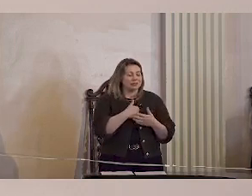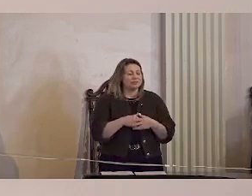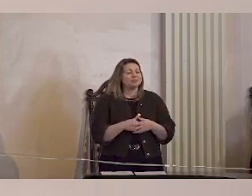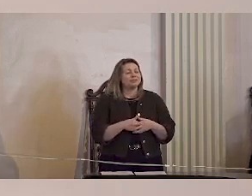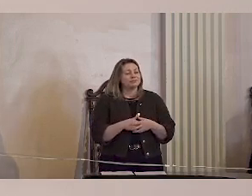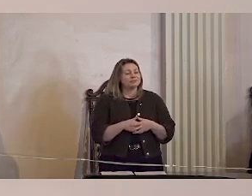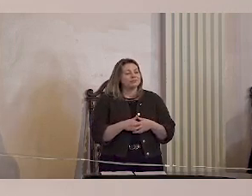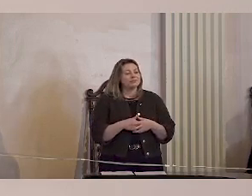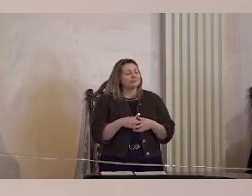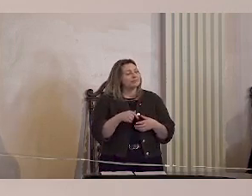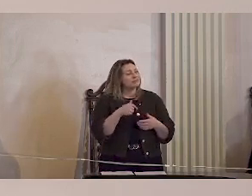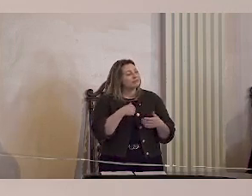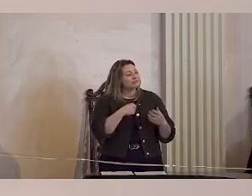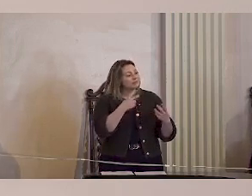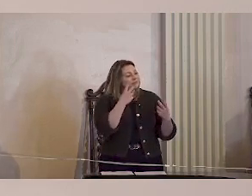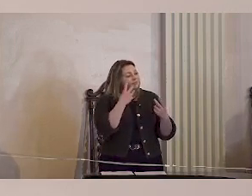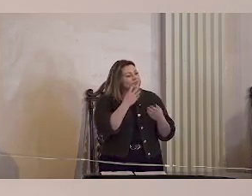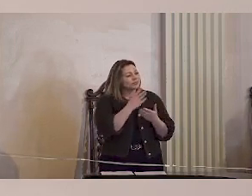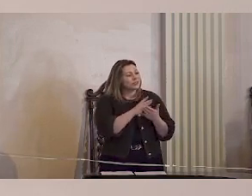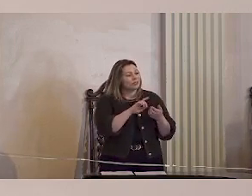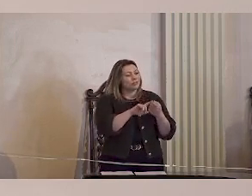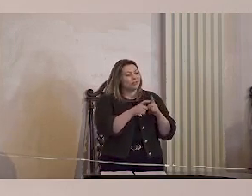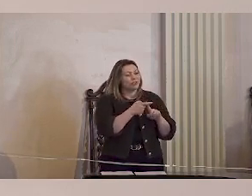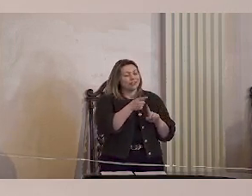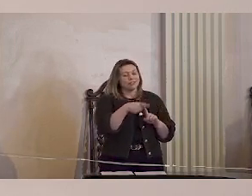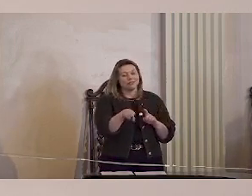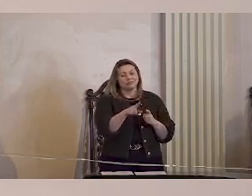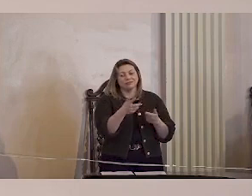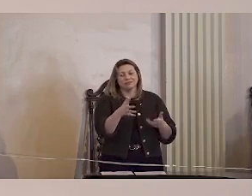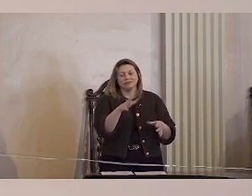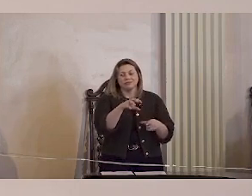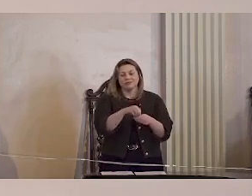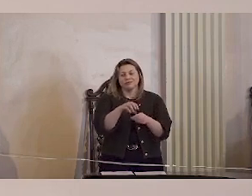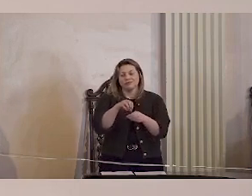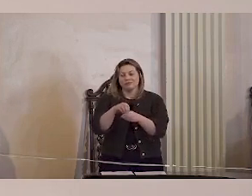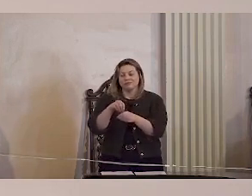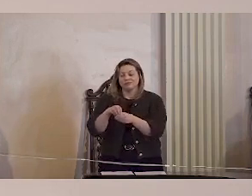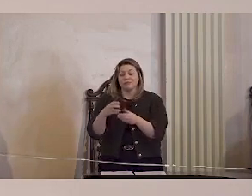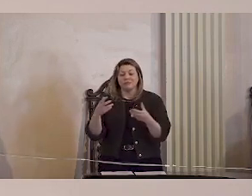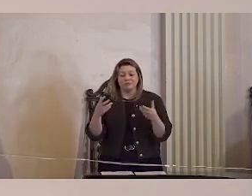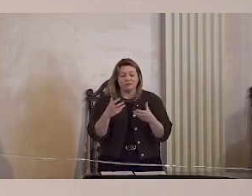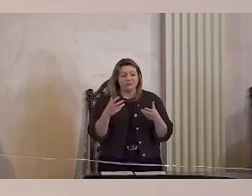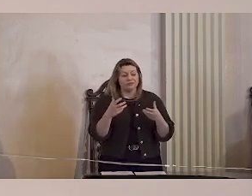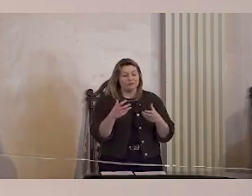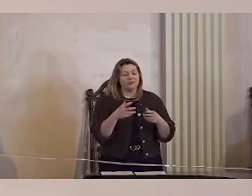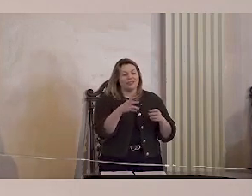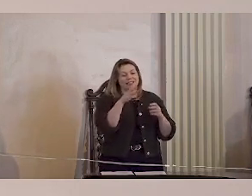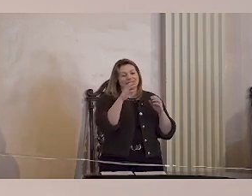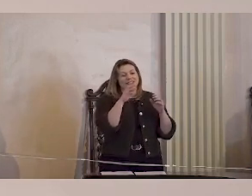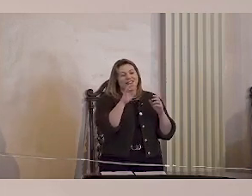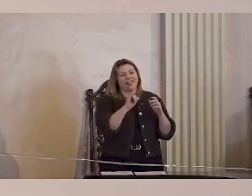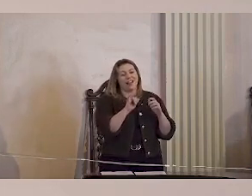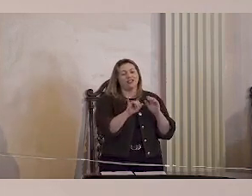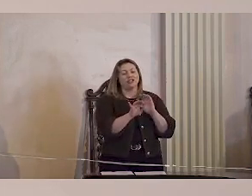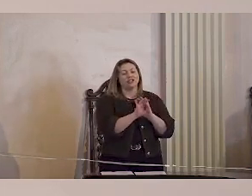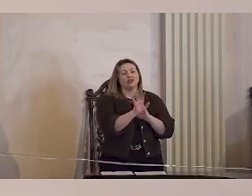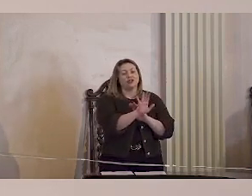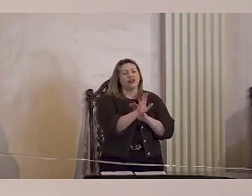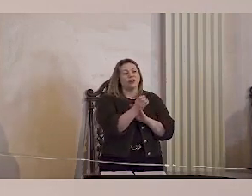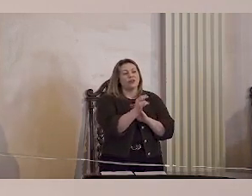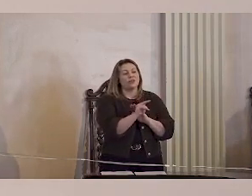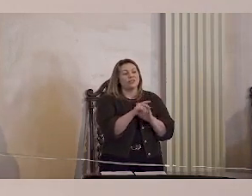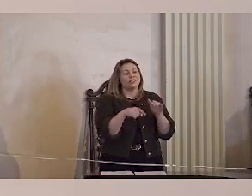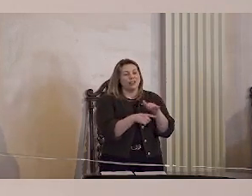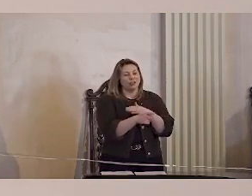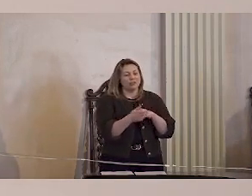I see some of my friends who have participated in Choose Your Own Adventure before. If you've done Choose Your Own Adventure